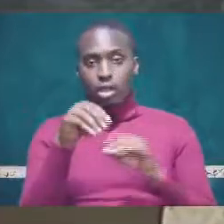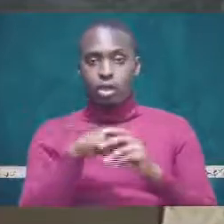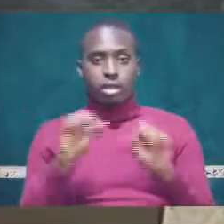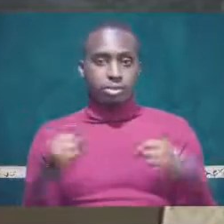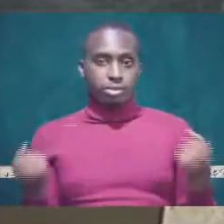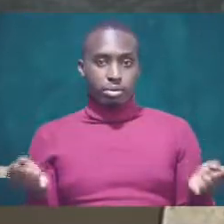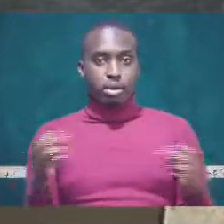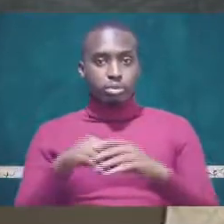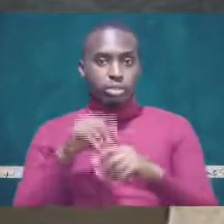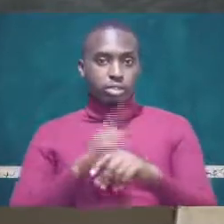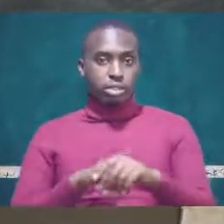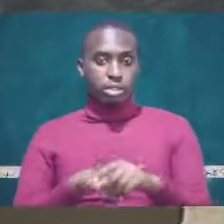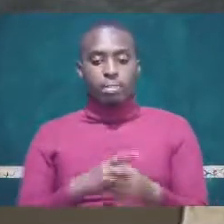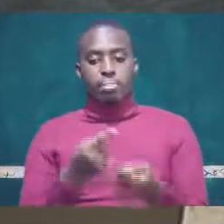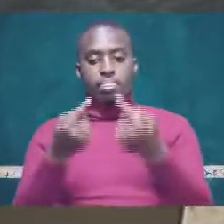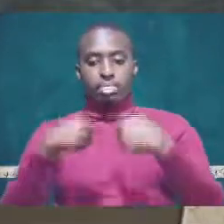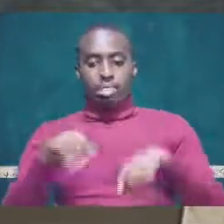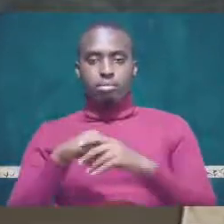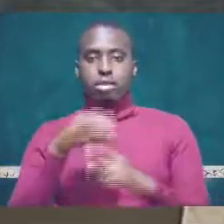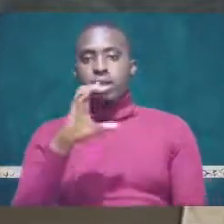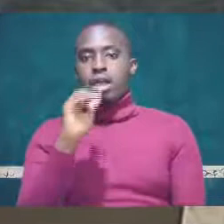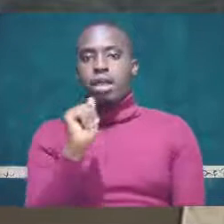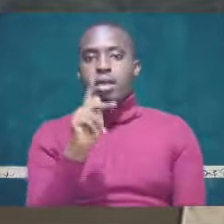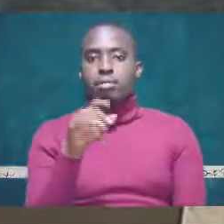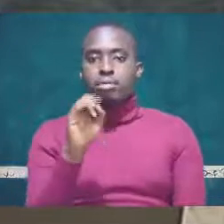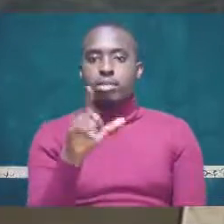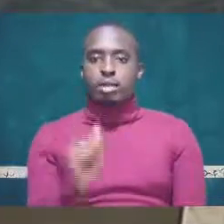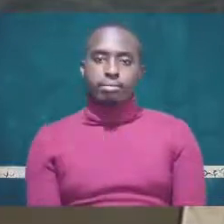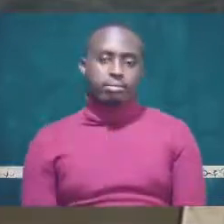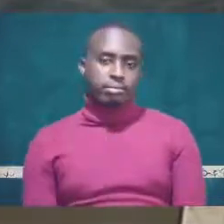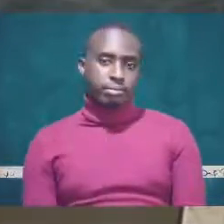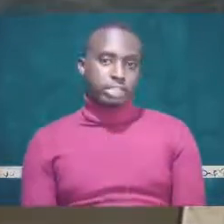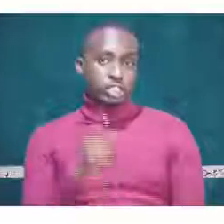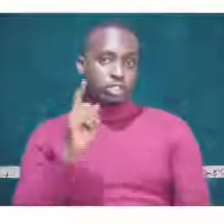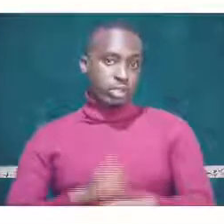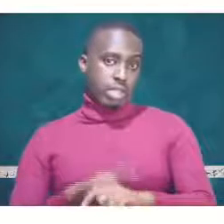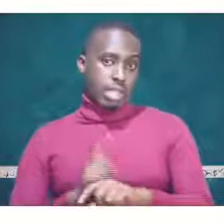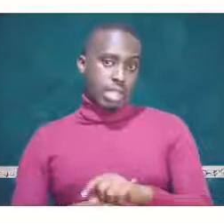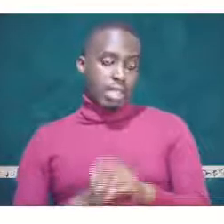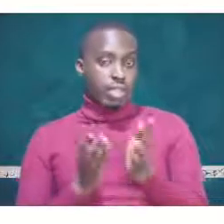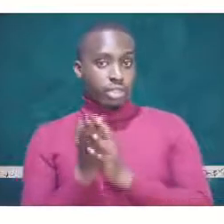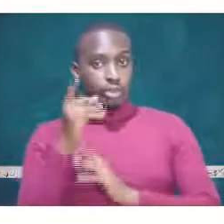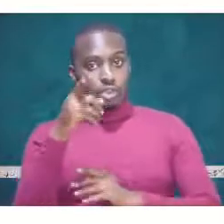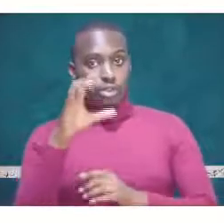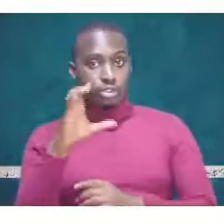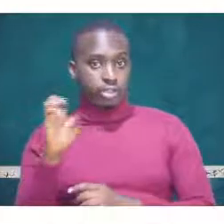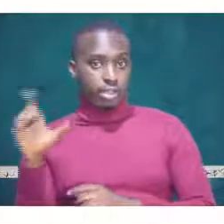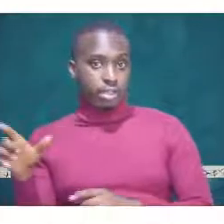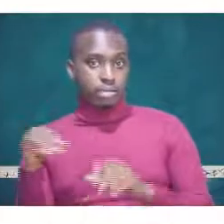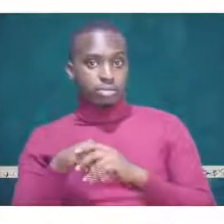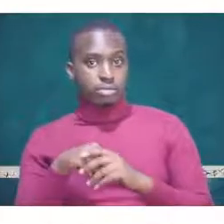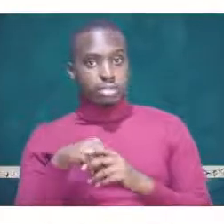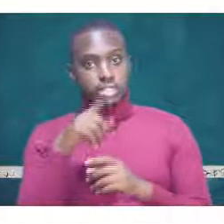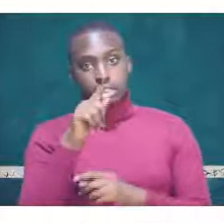capillary wall. Instead, they will just be retained inside the capillary wall. And that one that fluid that surrounds the cell in the tissue